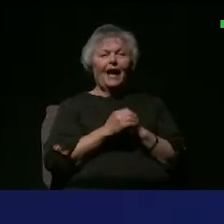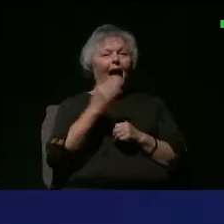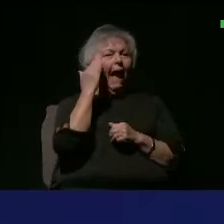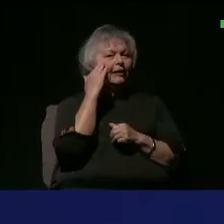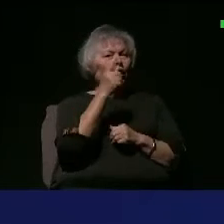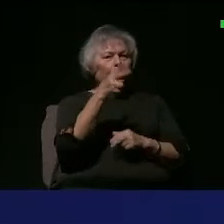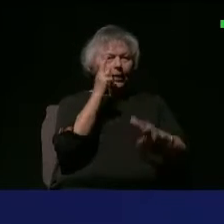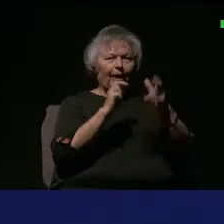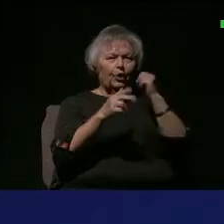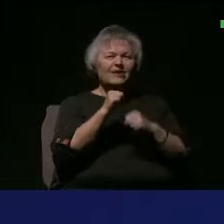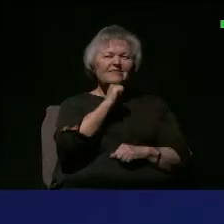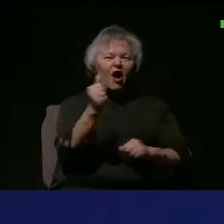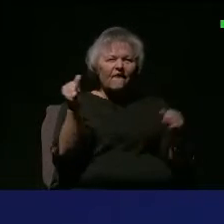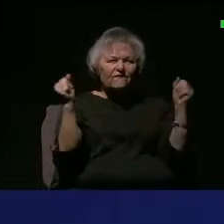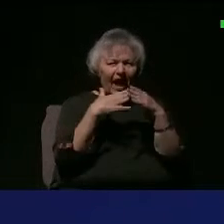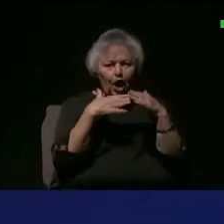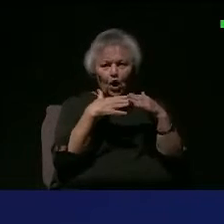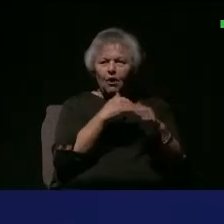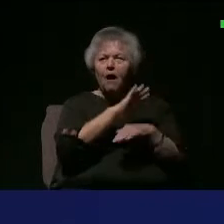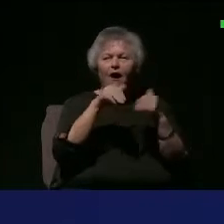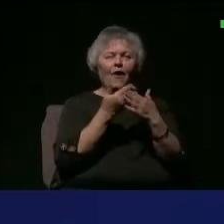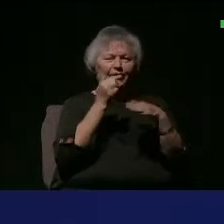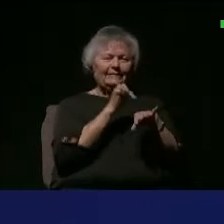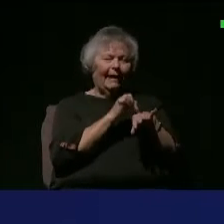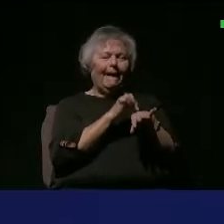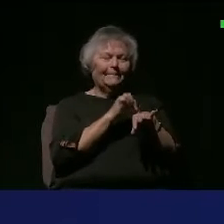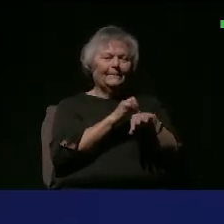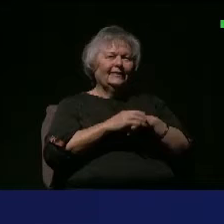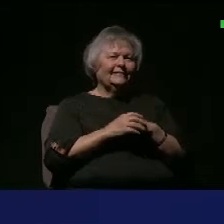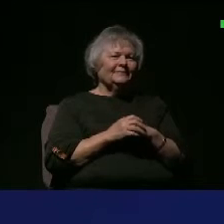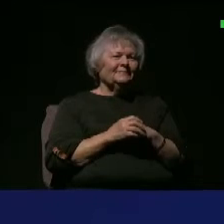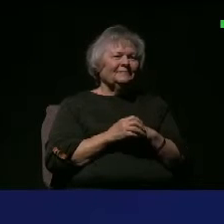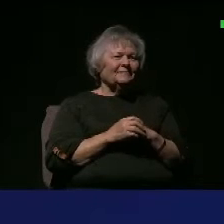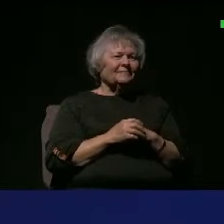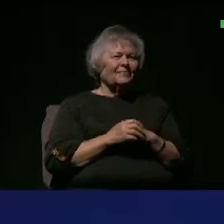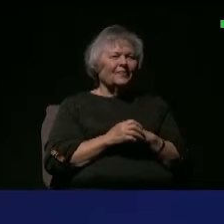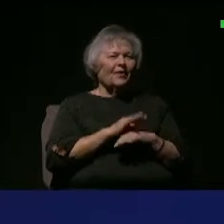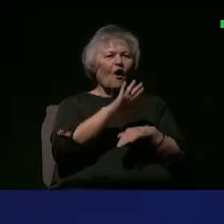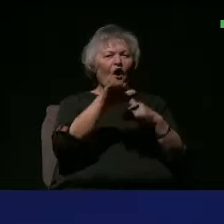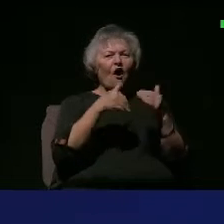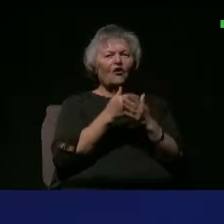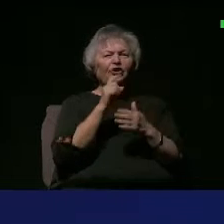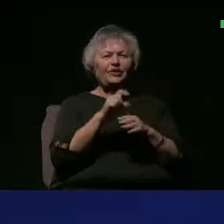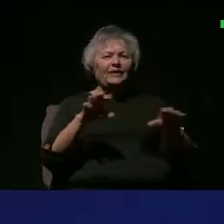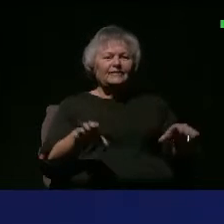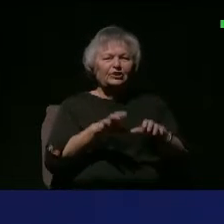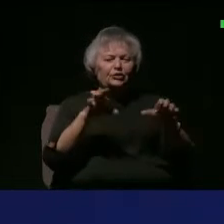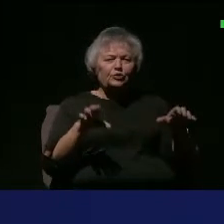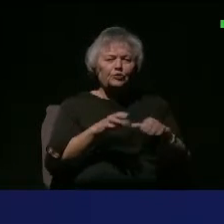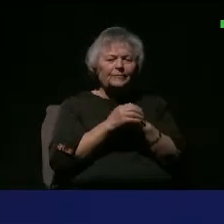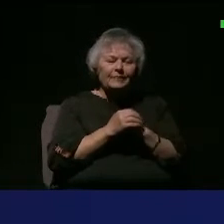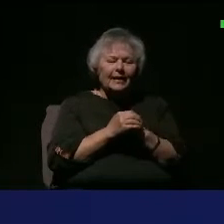"it's not fair" 2 or 3 times a week, if not 3 or 4 times a day. All you have to do to hear that phrase in your